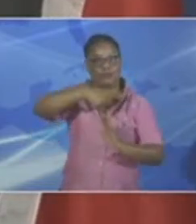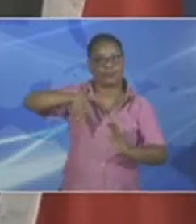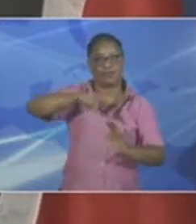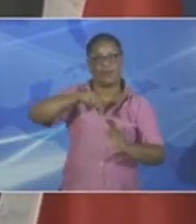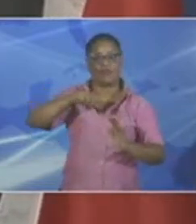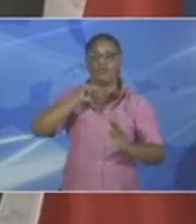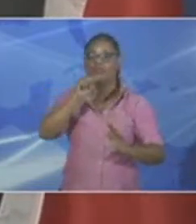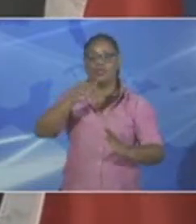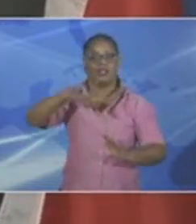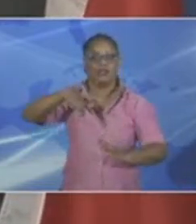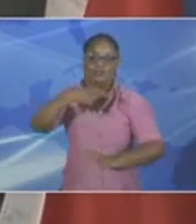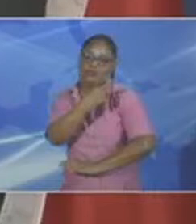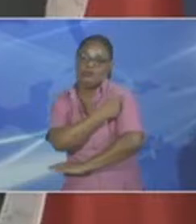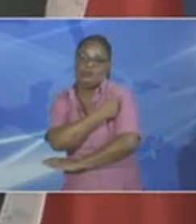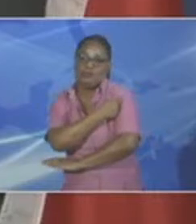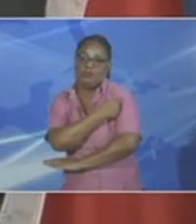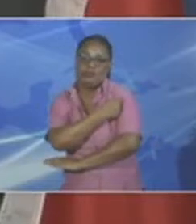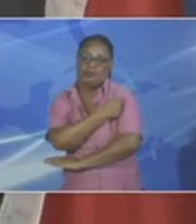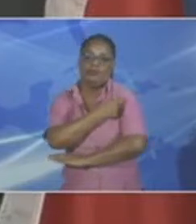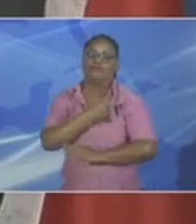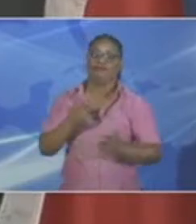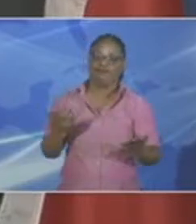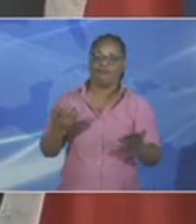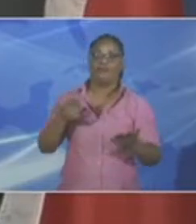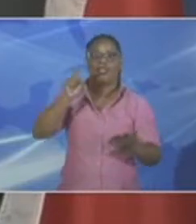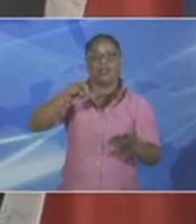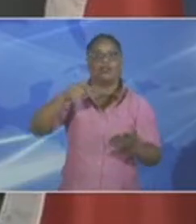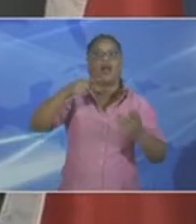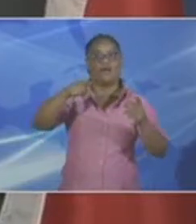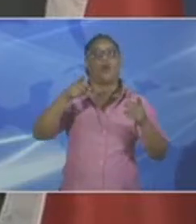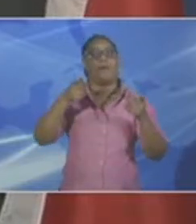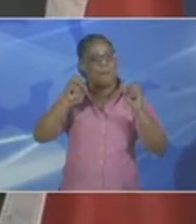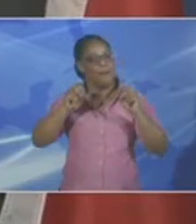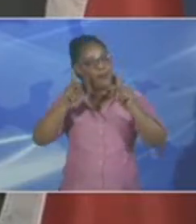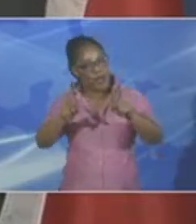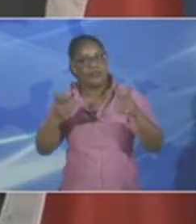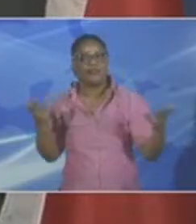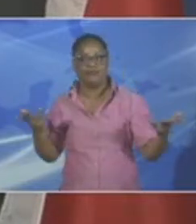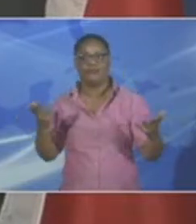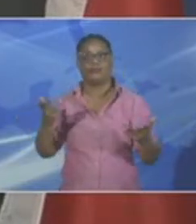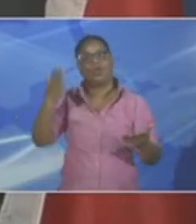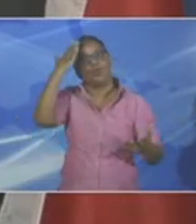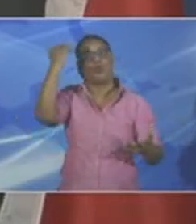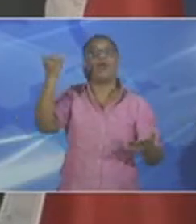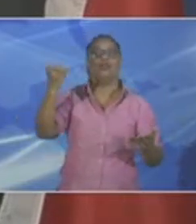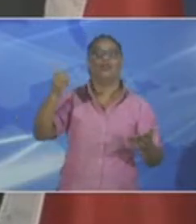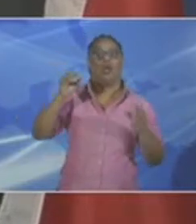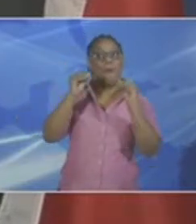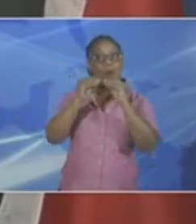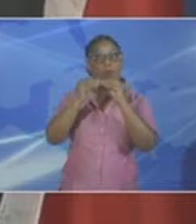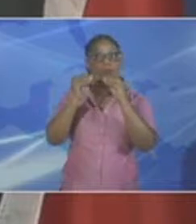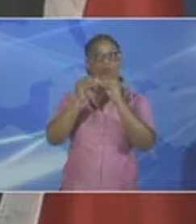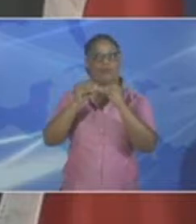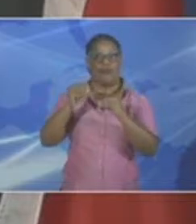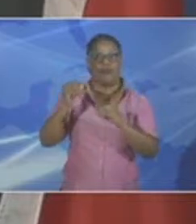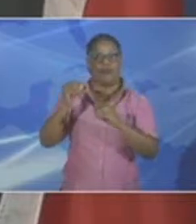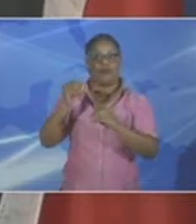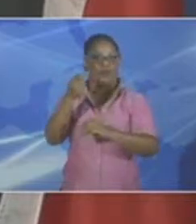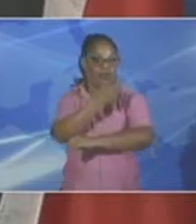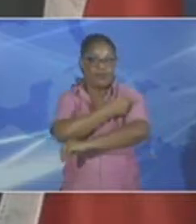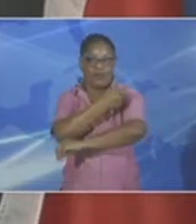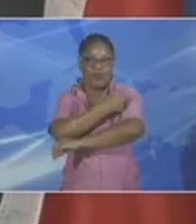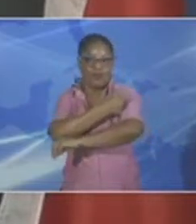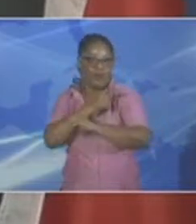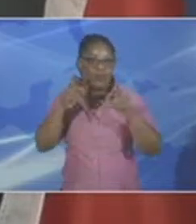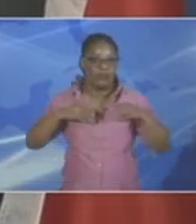more vaccinated persons you had, the easier it made life for the unvaccinated. It wasn't that we were